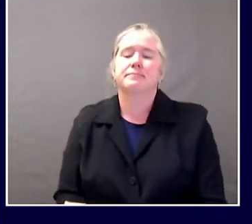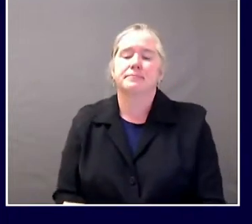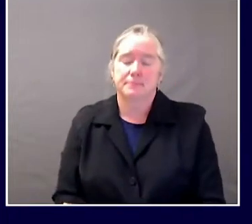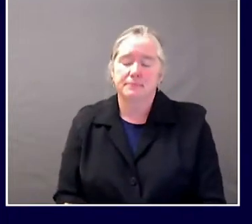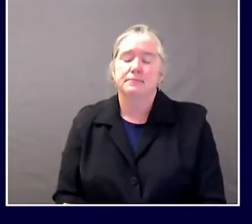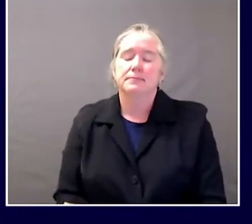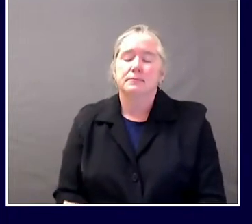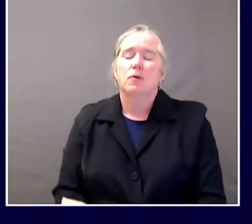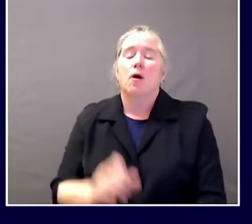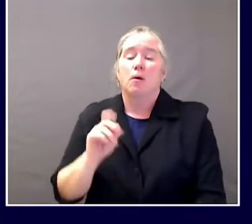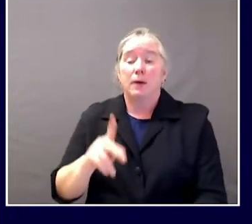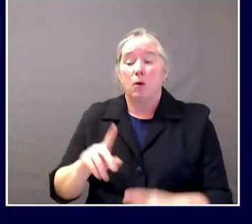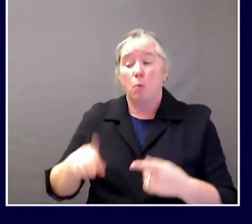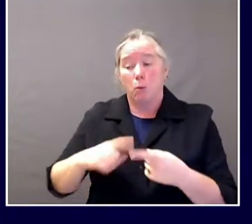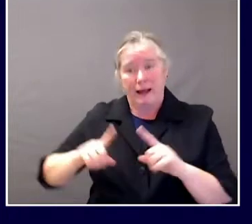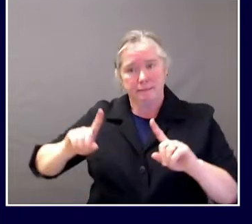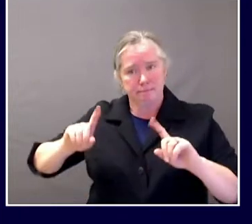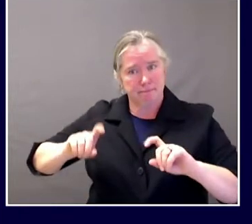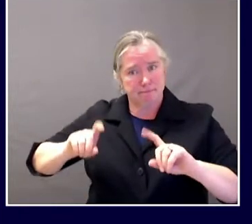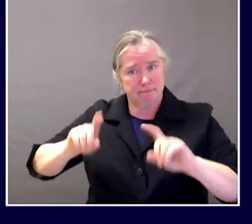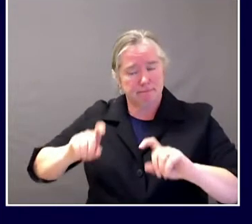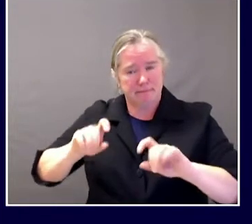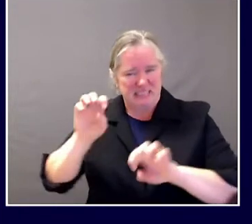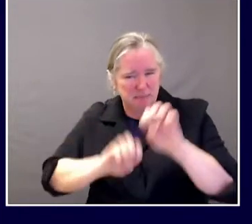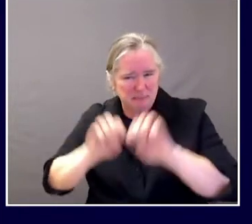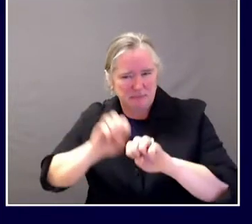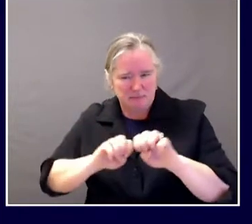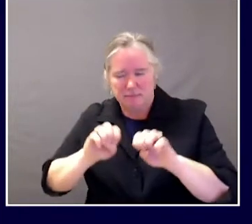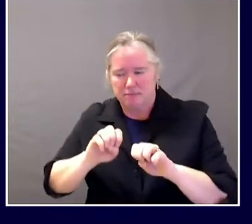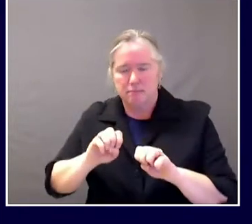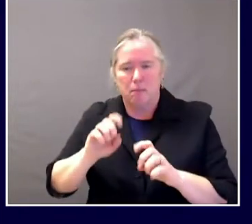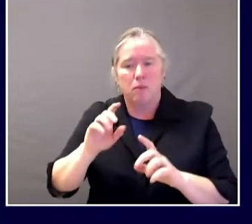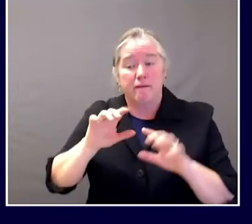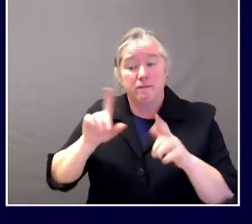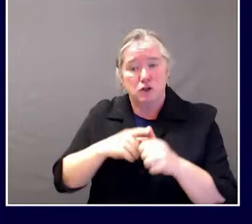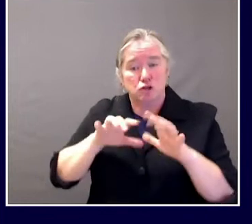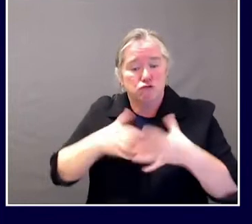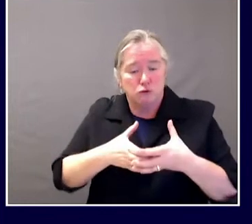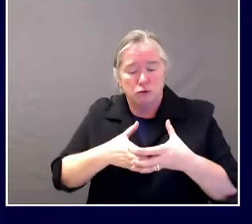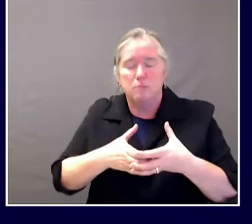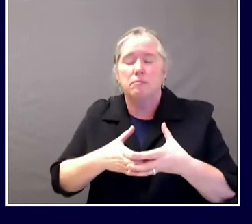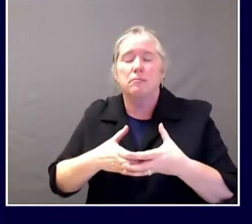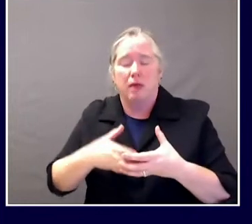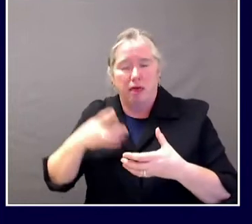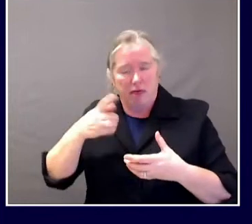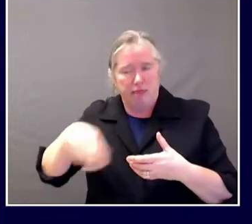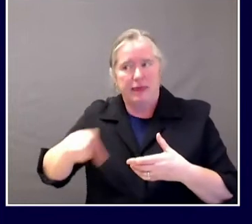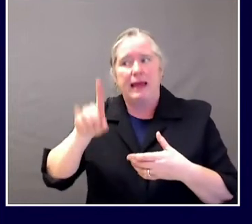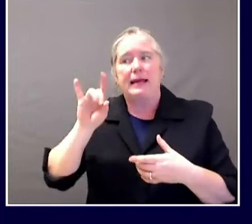these vaccines, it was well noted and described that to the extent